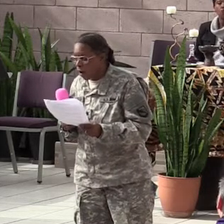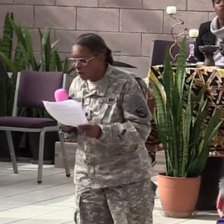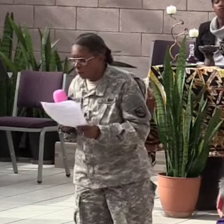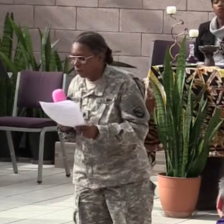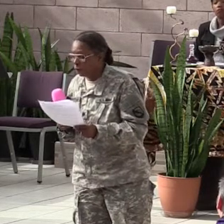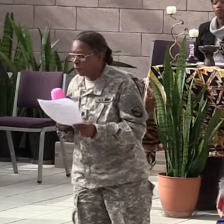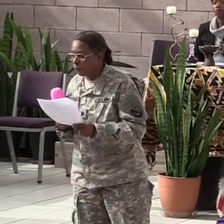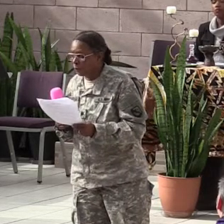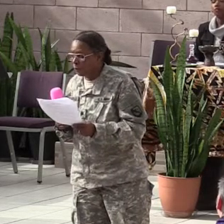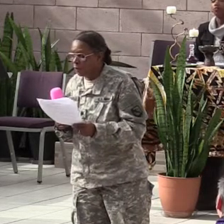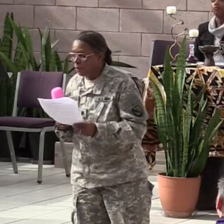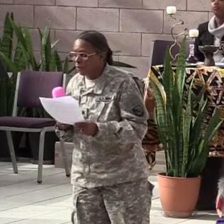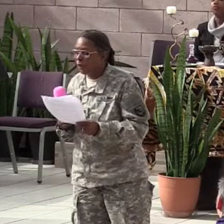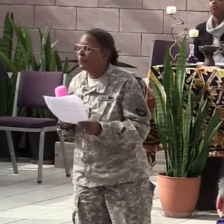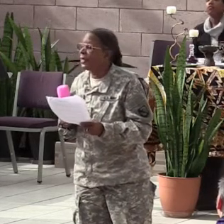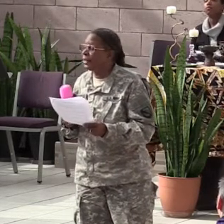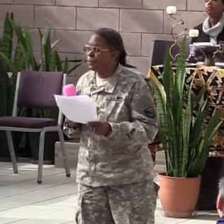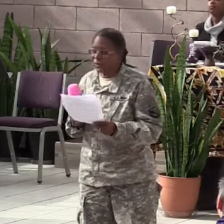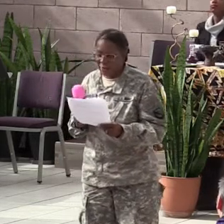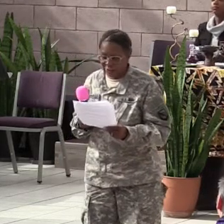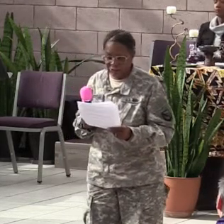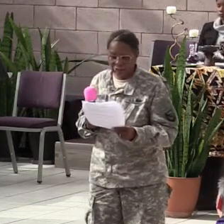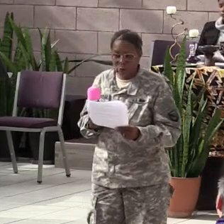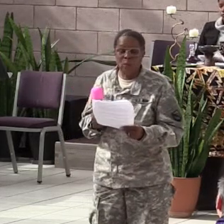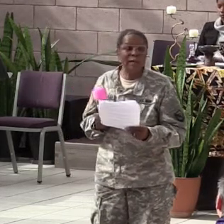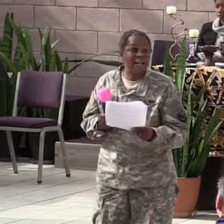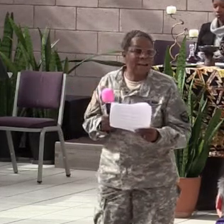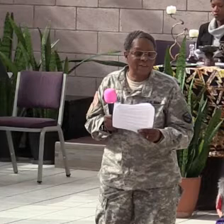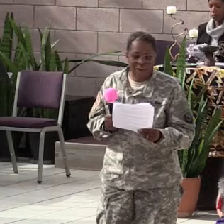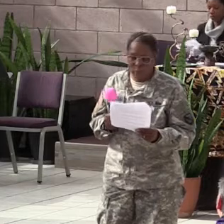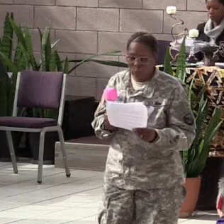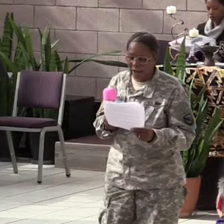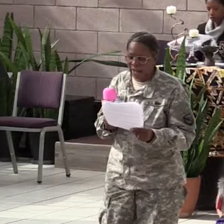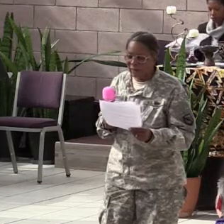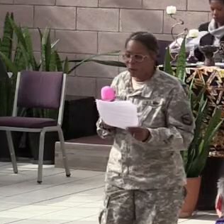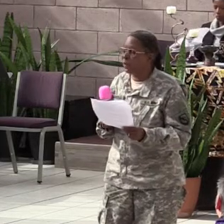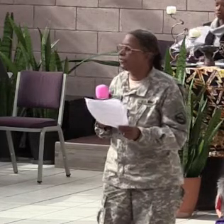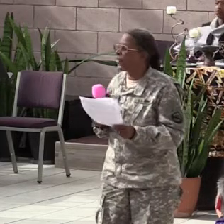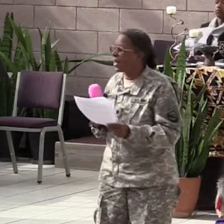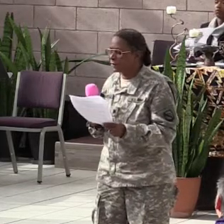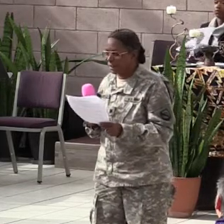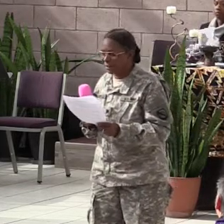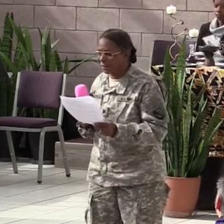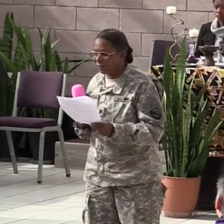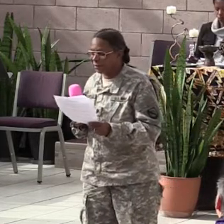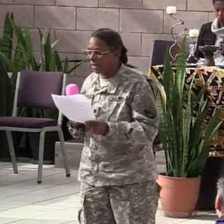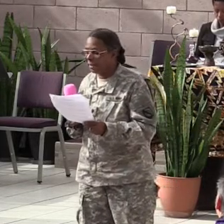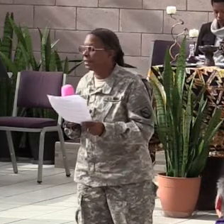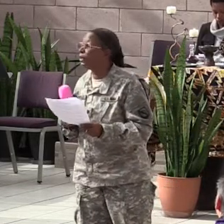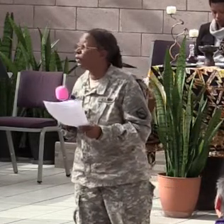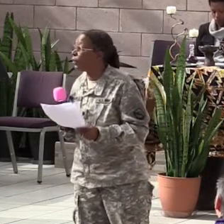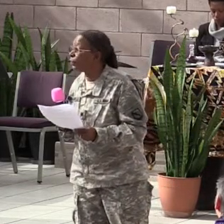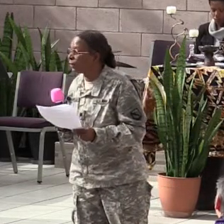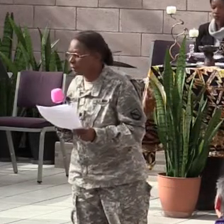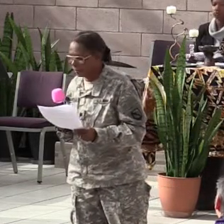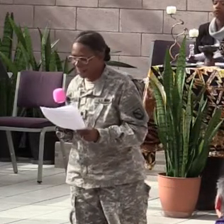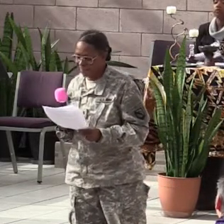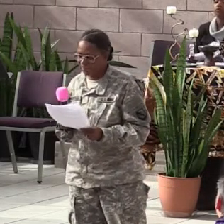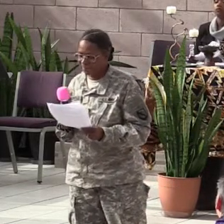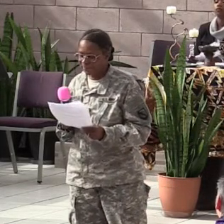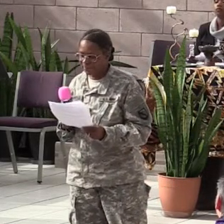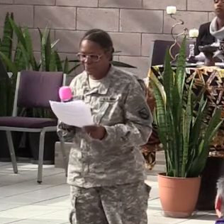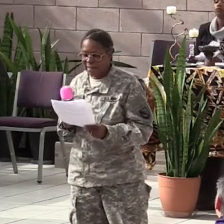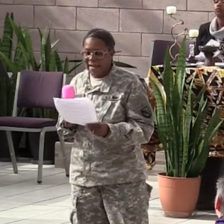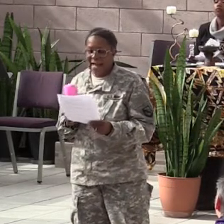to all of you for being with us whenever and wherever we found ourselves standing alone in the